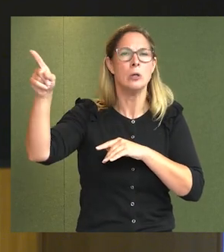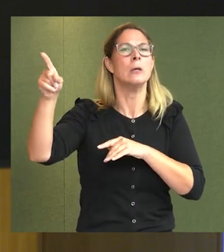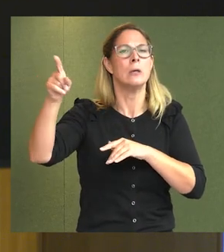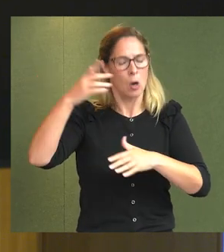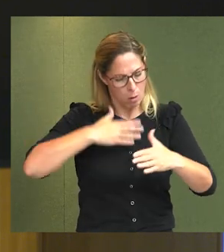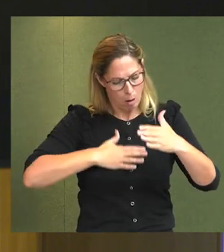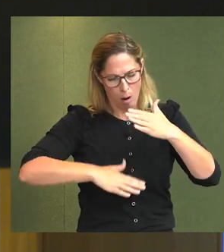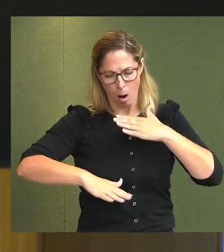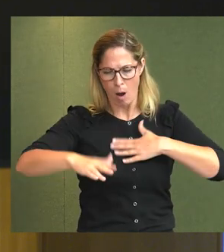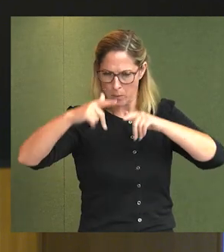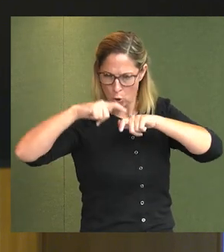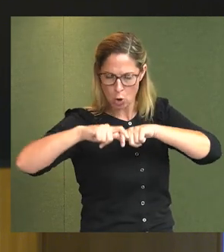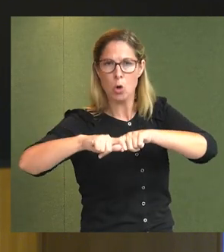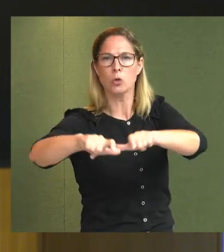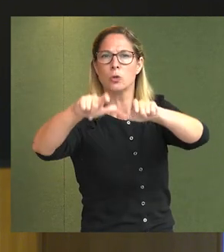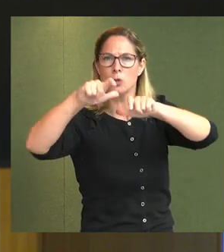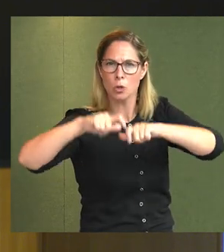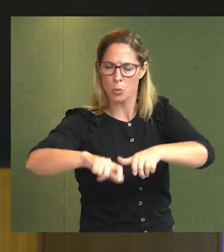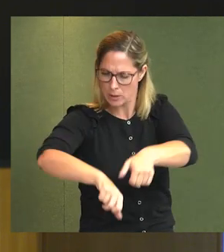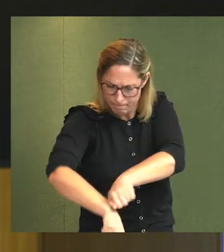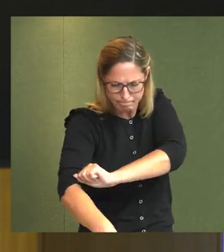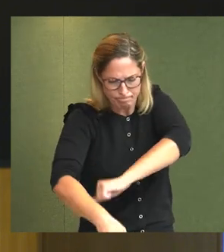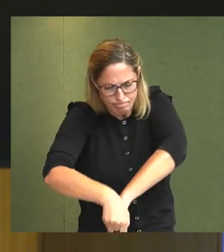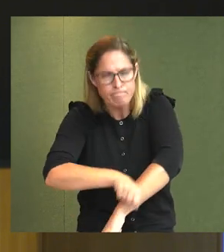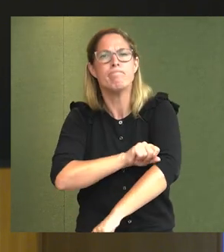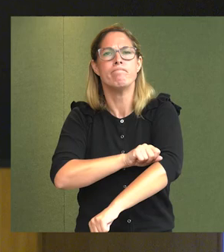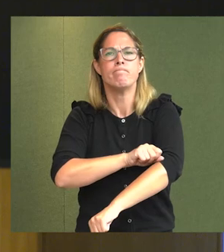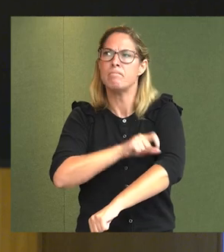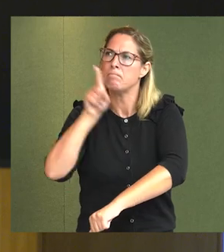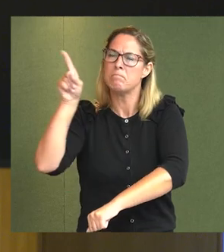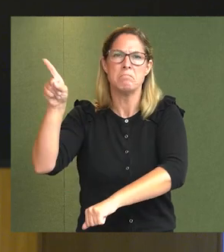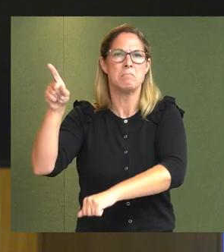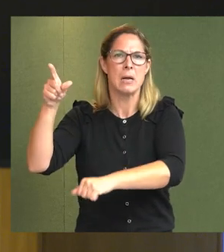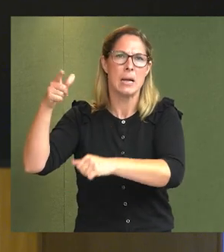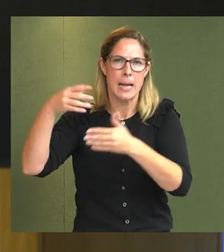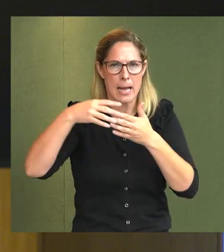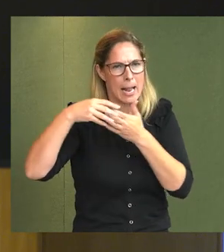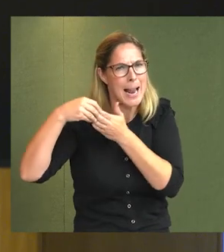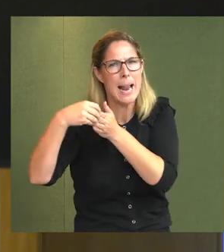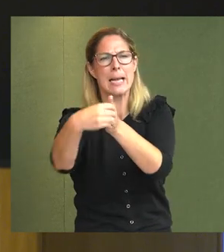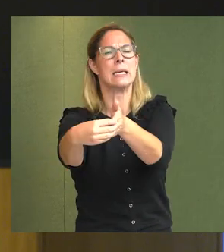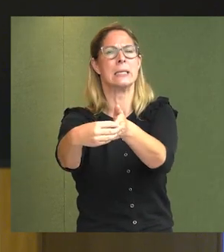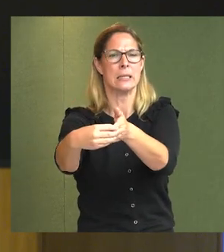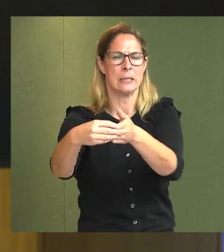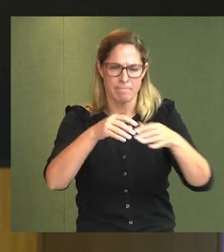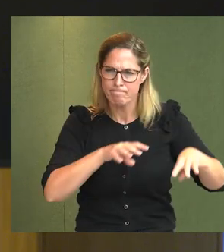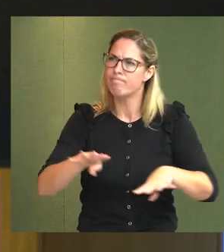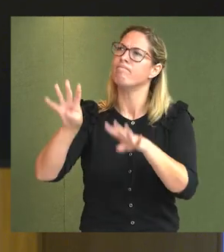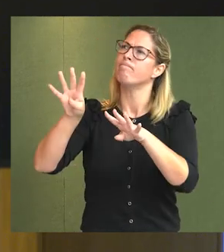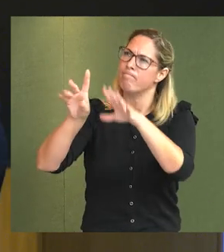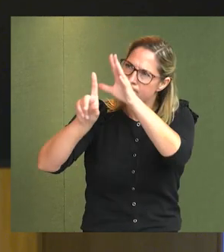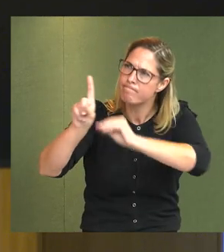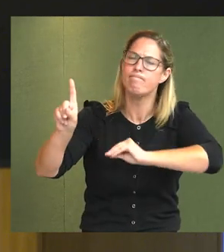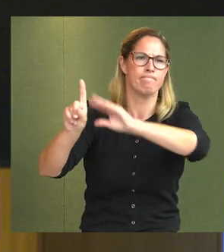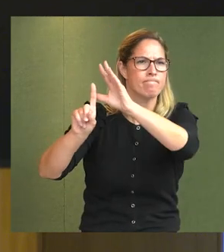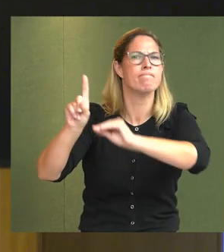a calm, understated leadership that demonstrated there need not be any conflict between